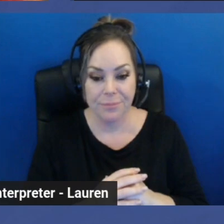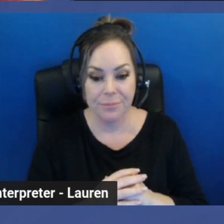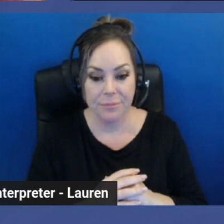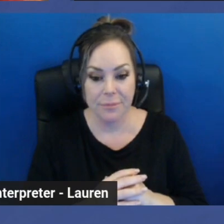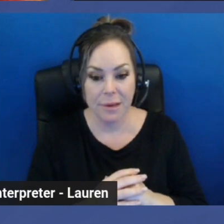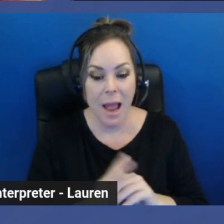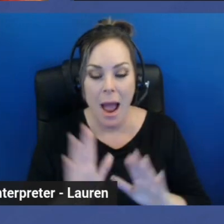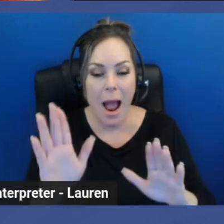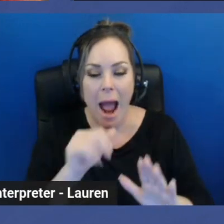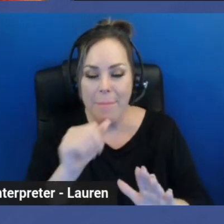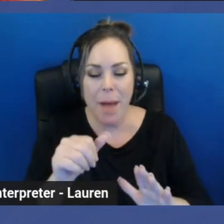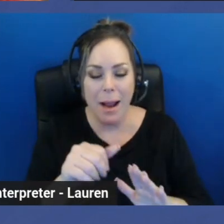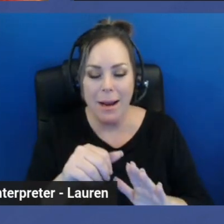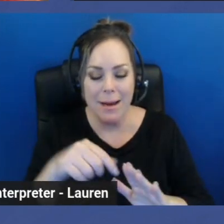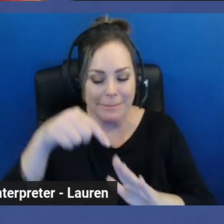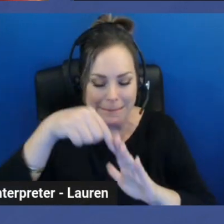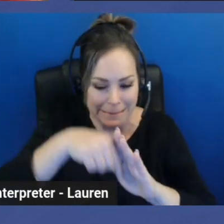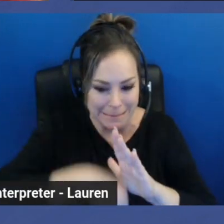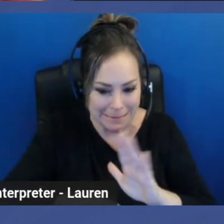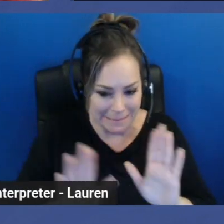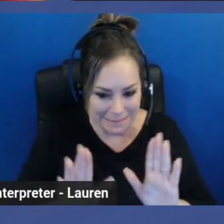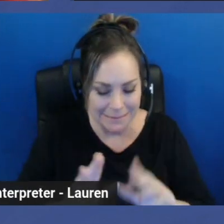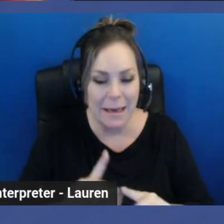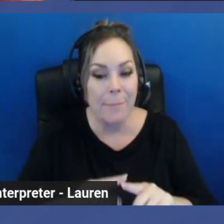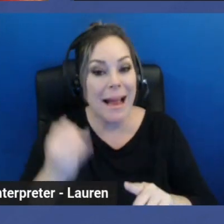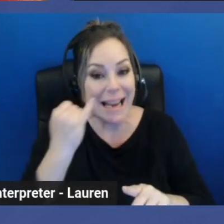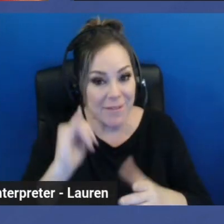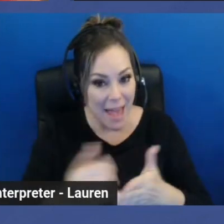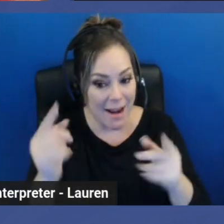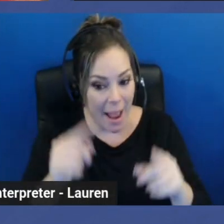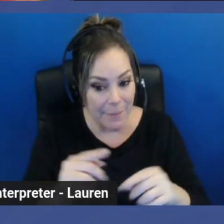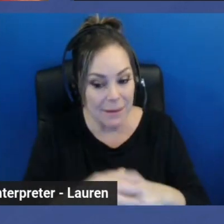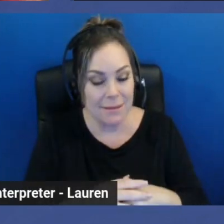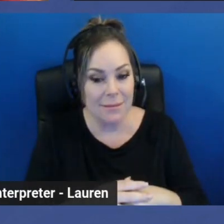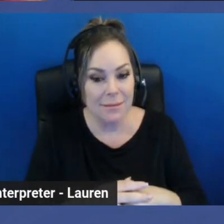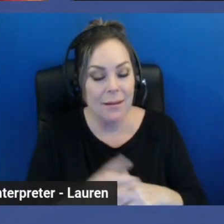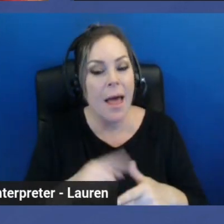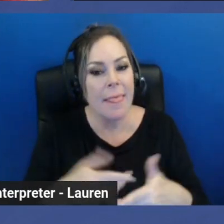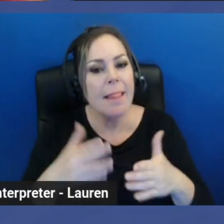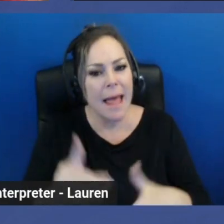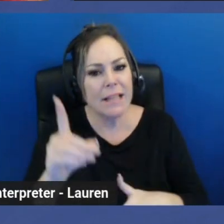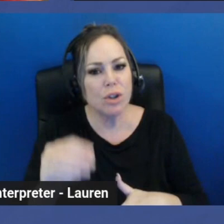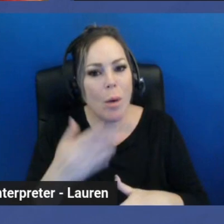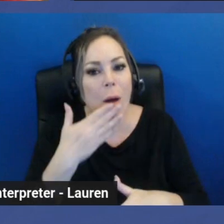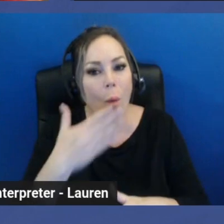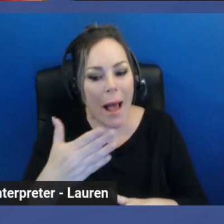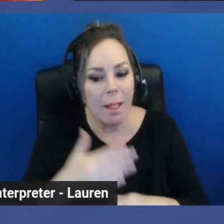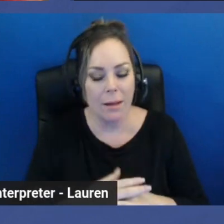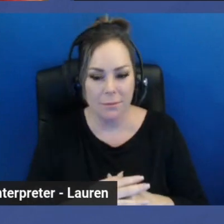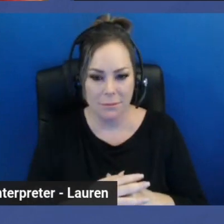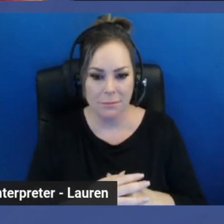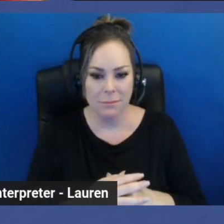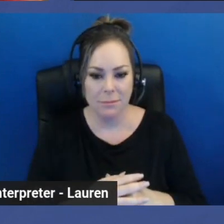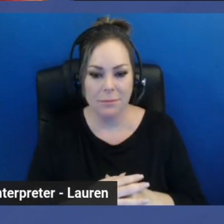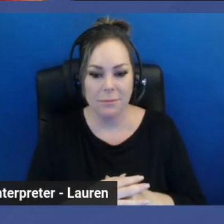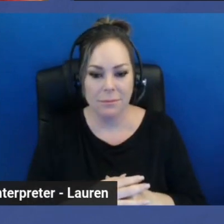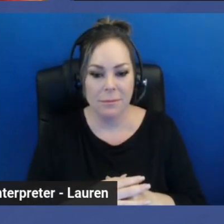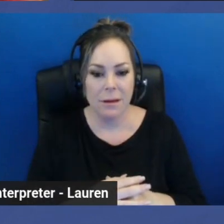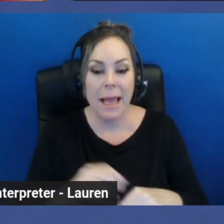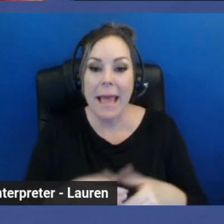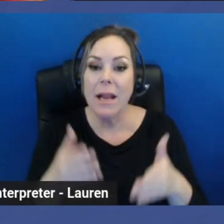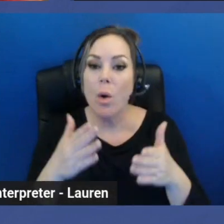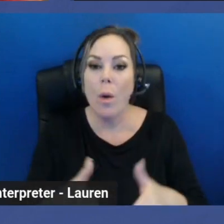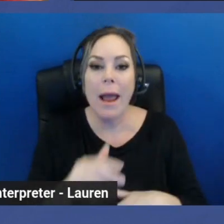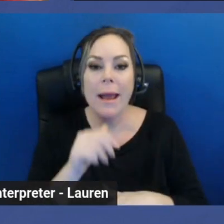not going down that road, but if we are going to do that, then let's do it well in a way that